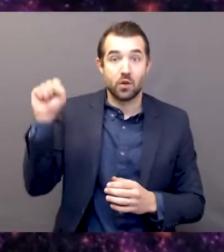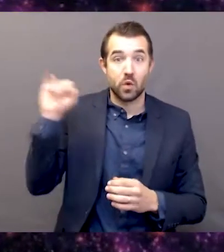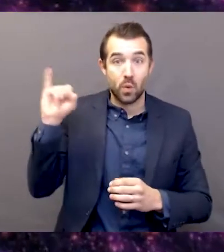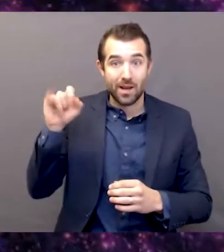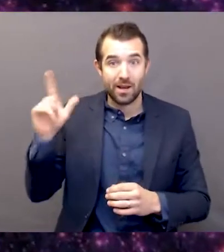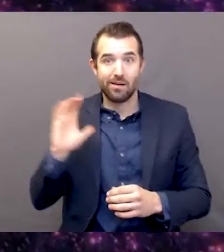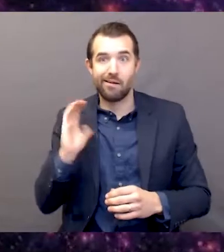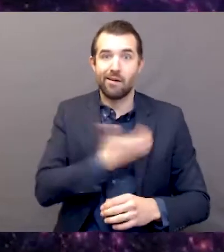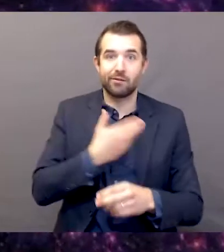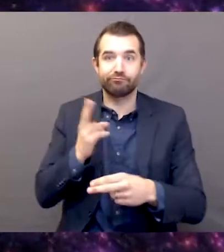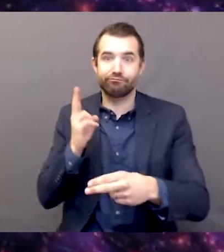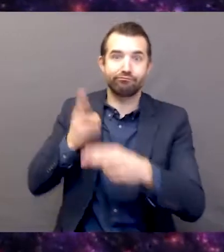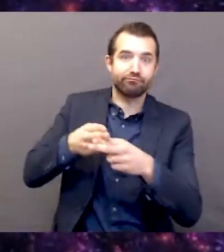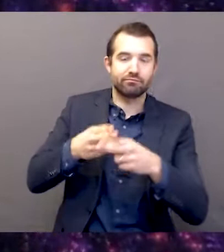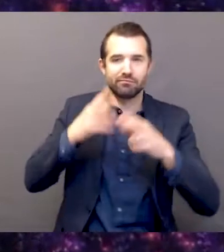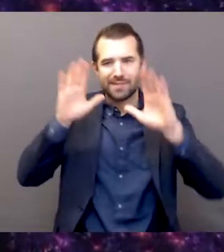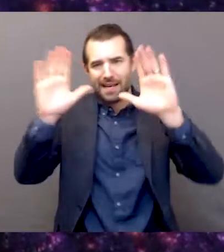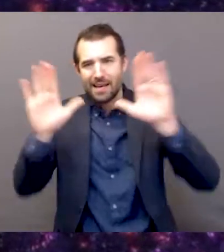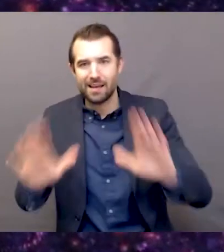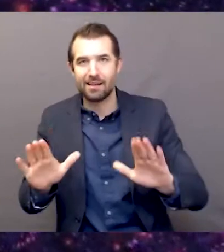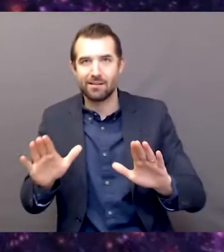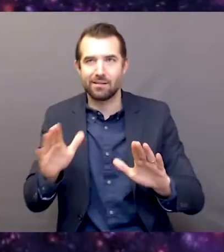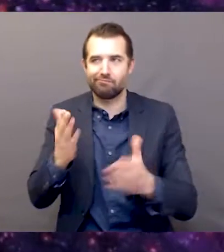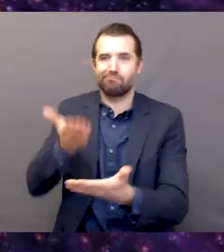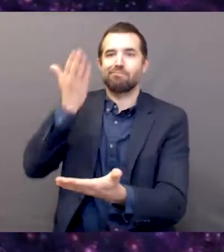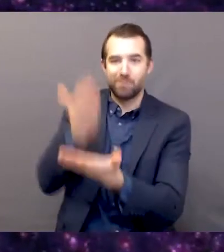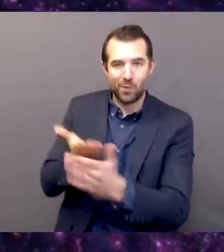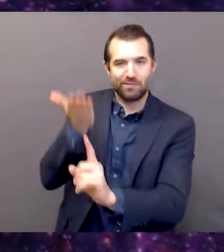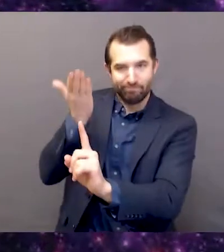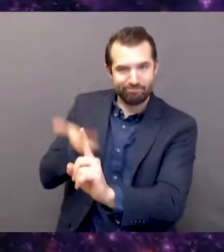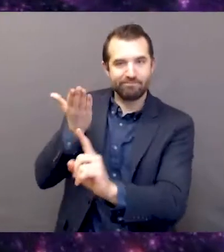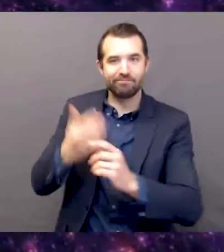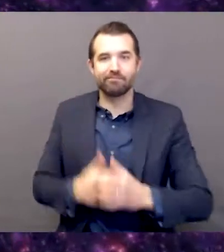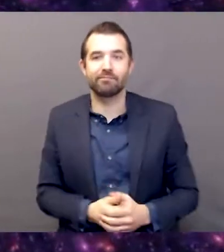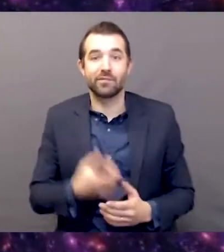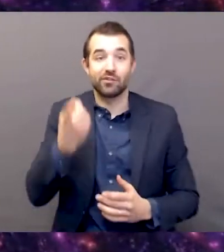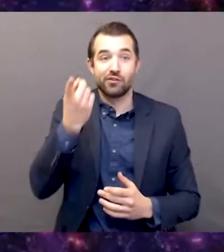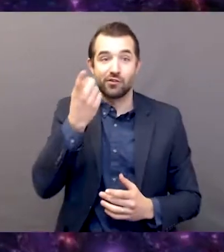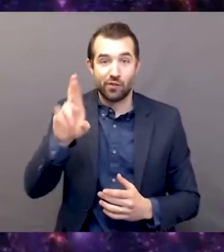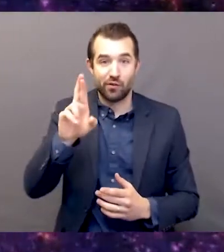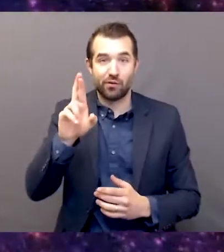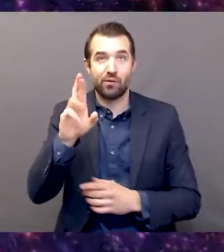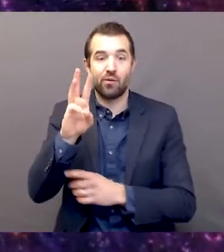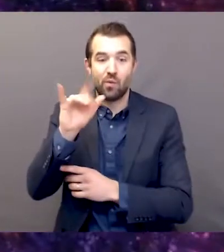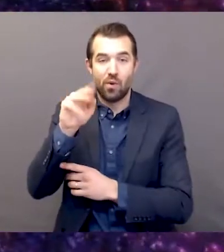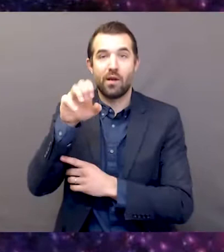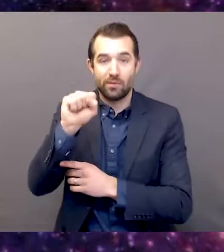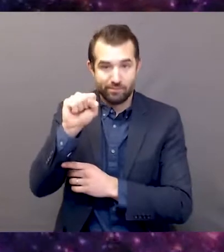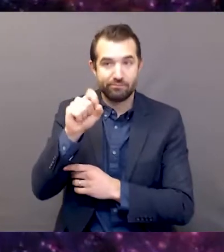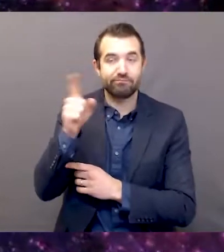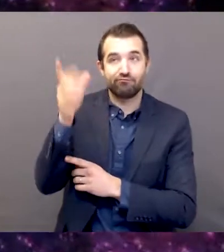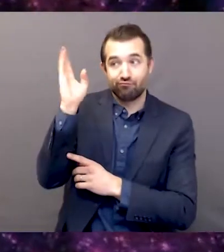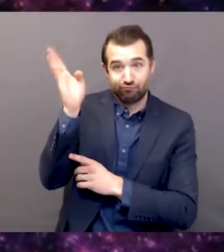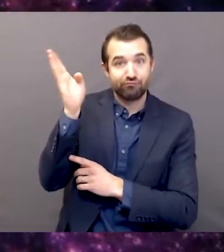deserved reputation for excellence. Before we hear Dr. Forman's presentation today, which is entitled